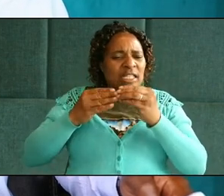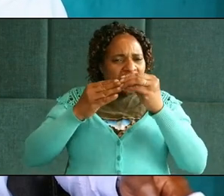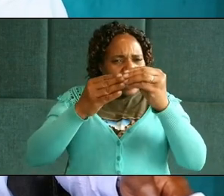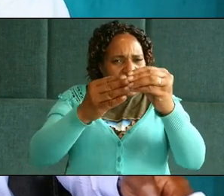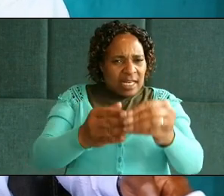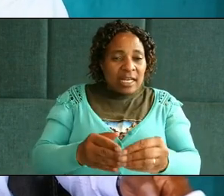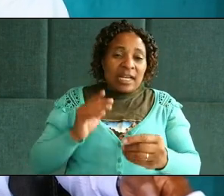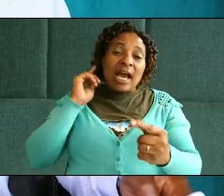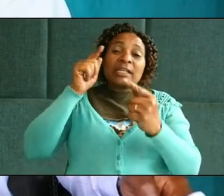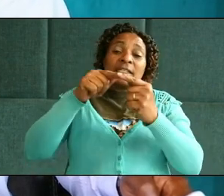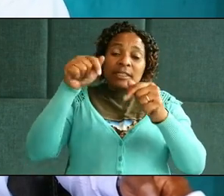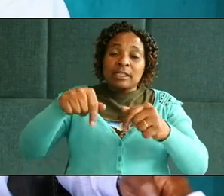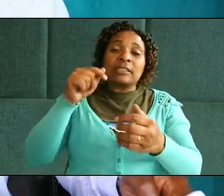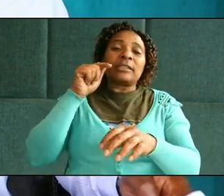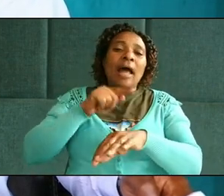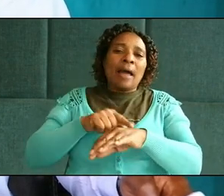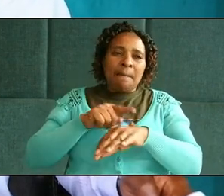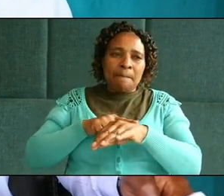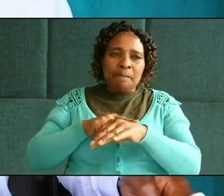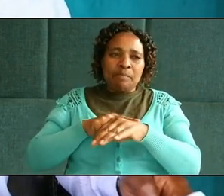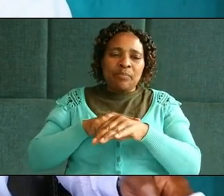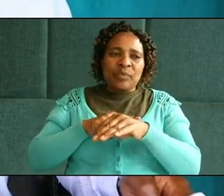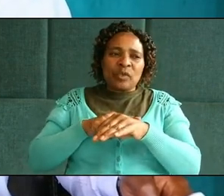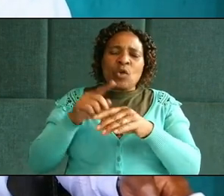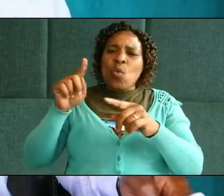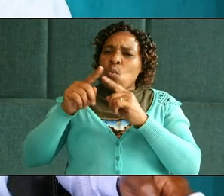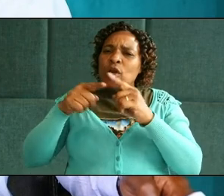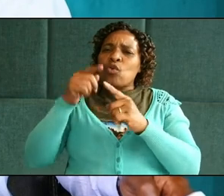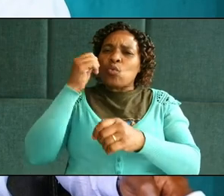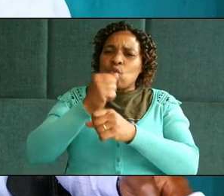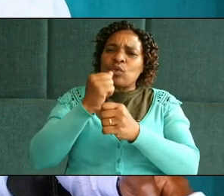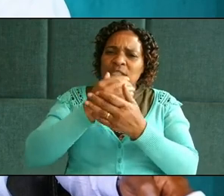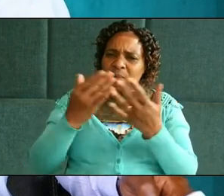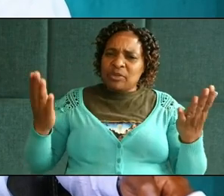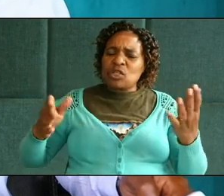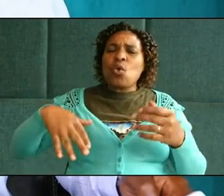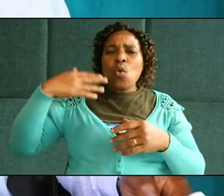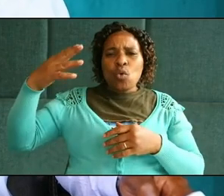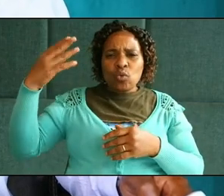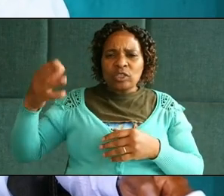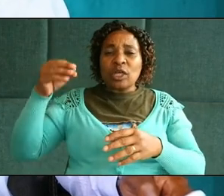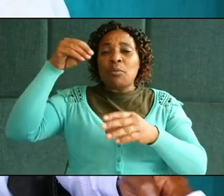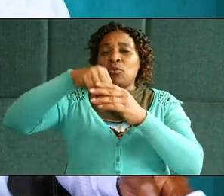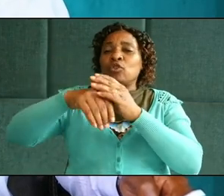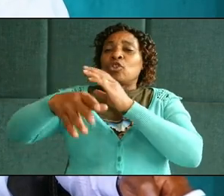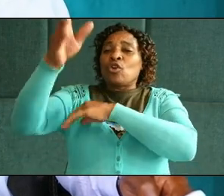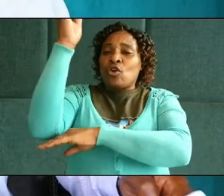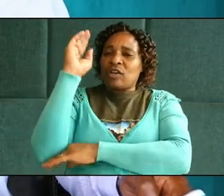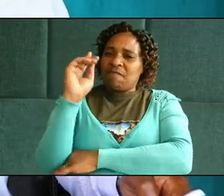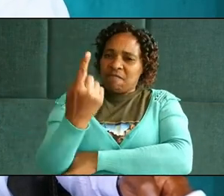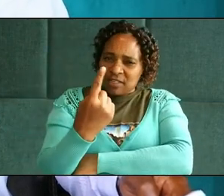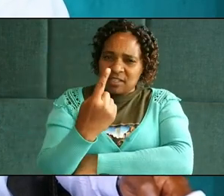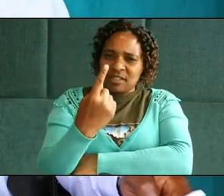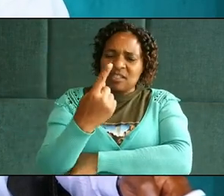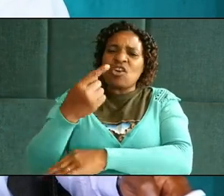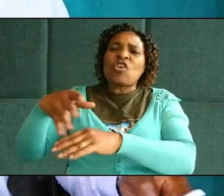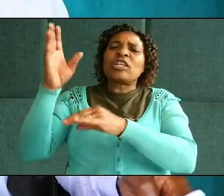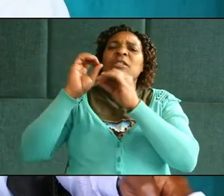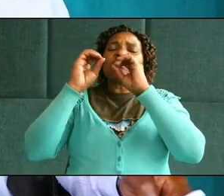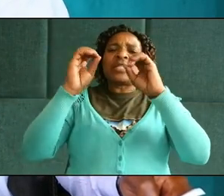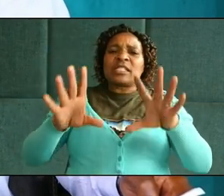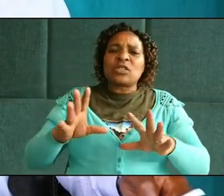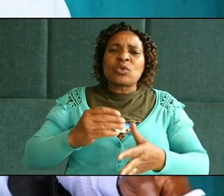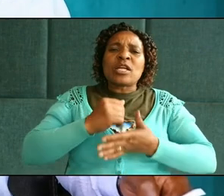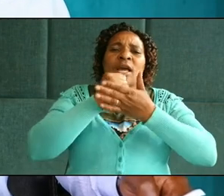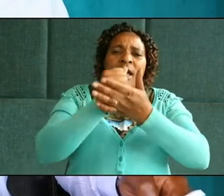up to this particular point. Mm-hmm. So it's good, like, when you're doing something, always like put God first. Because God's blessings will